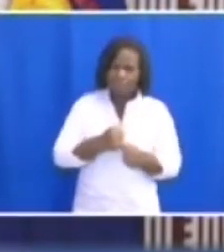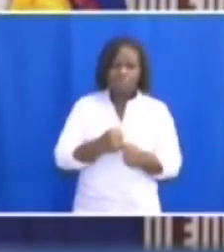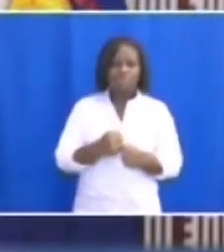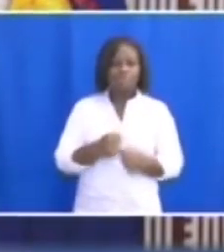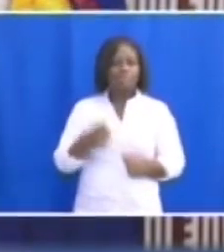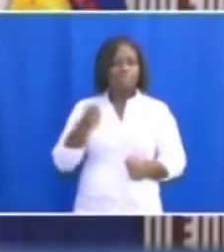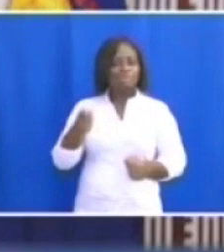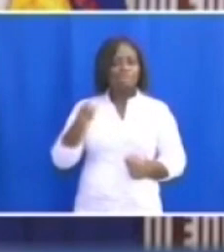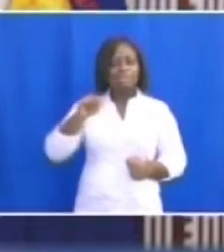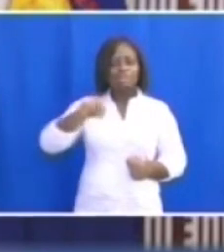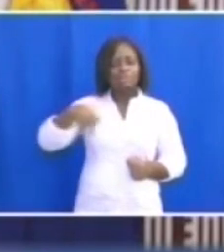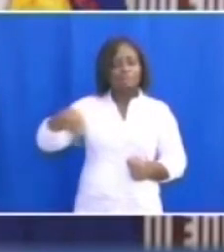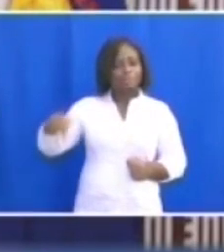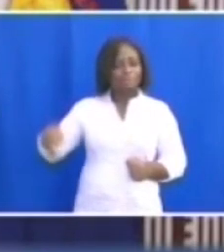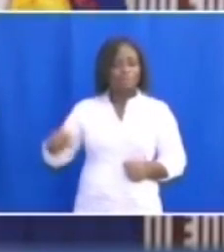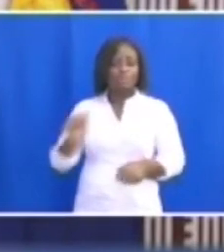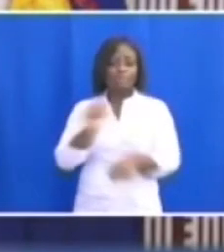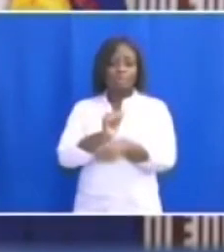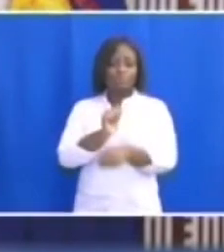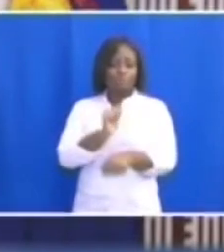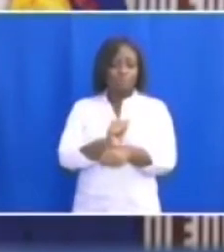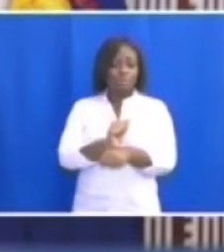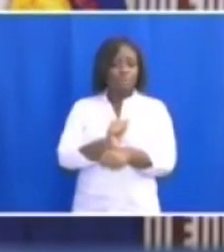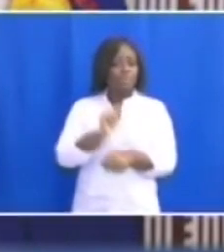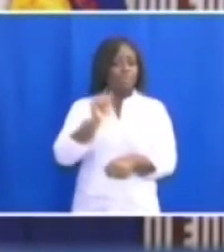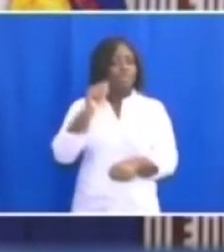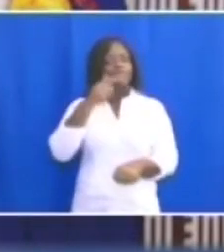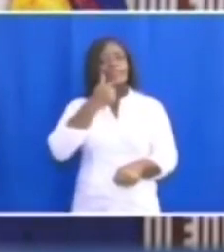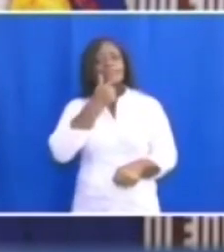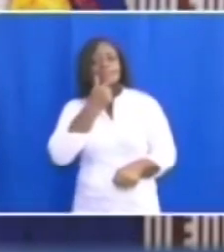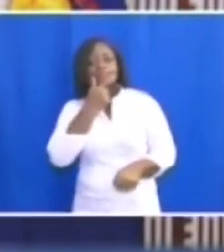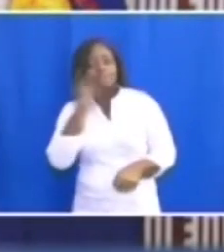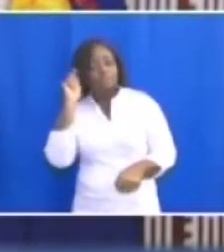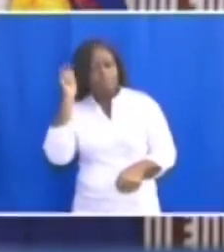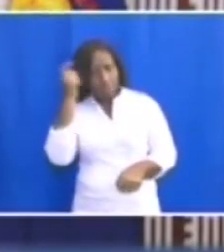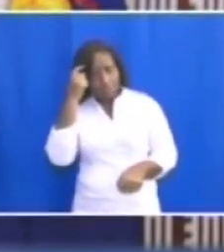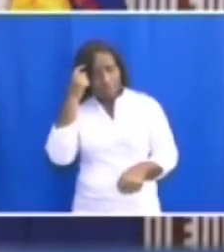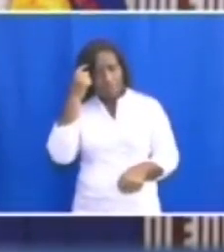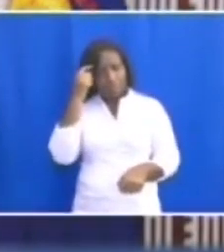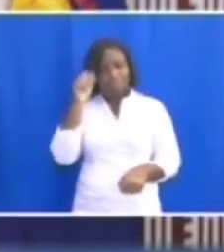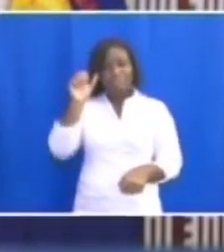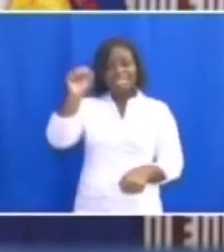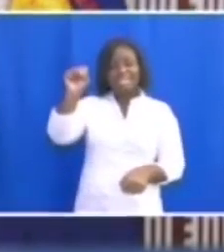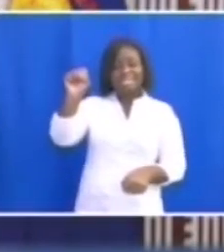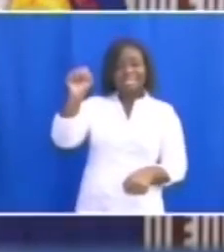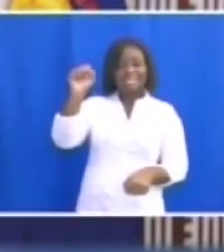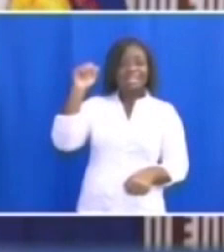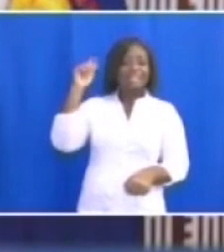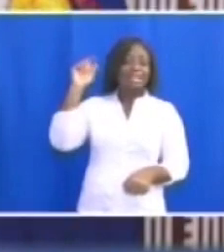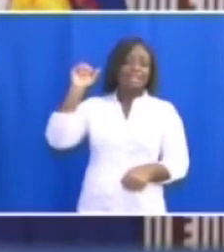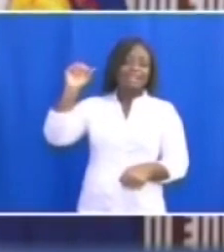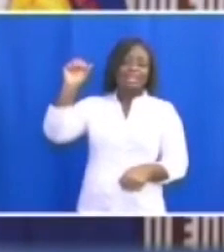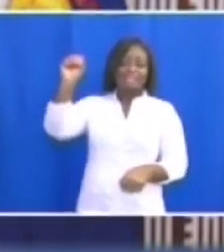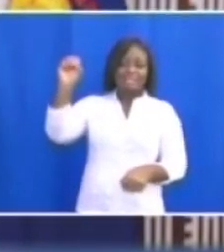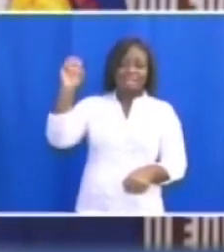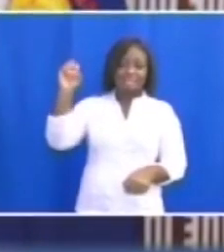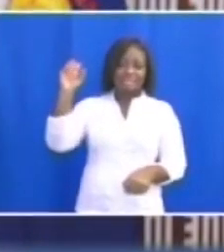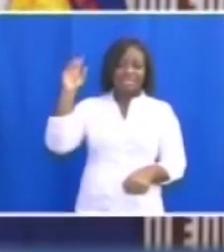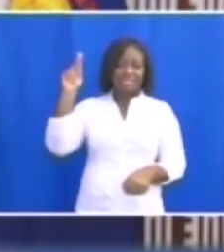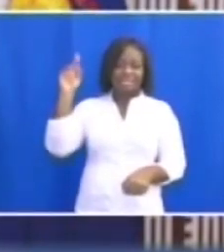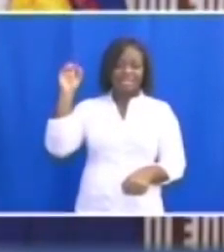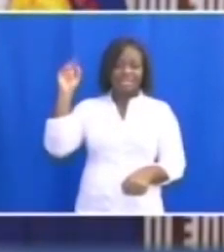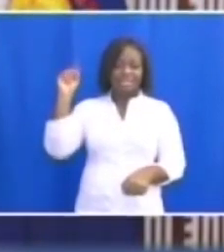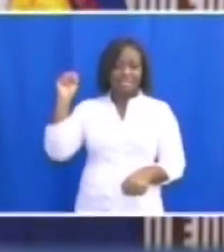Party and in the work of the Akufo-Addo government, the mayor of Sekendi Takoradi Metropolis, the